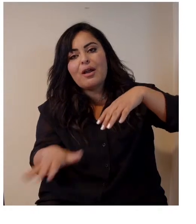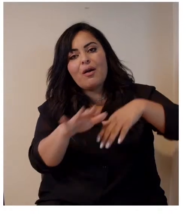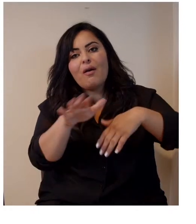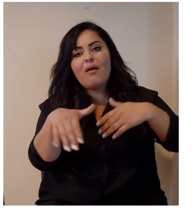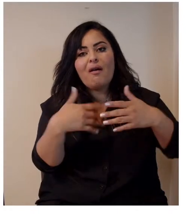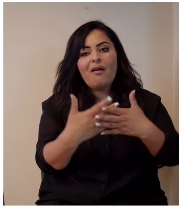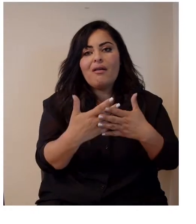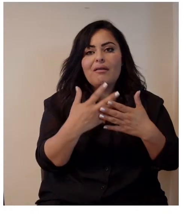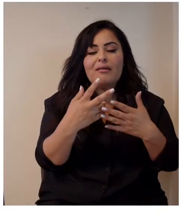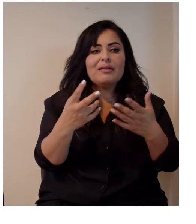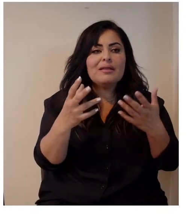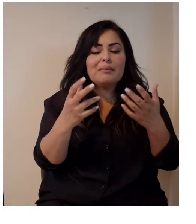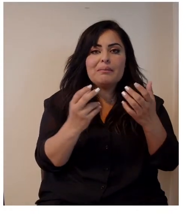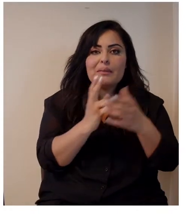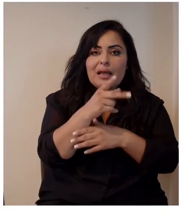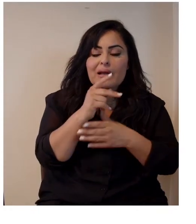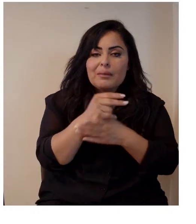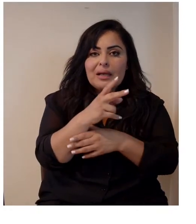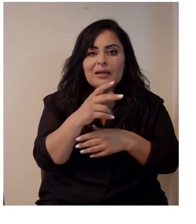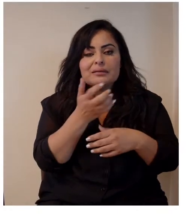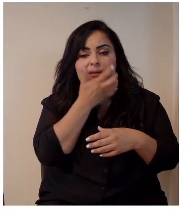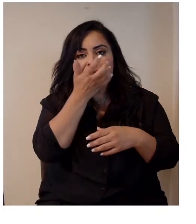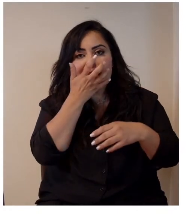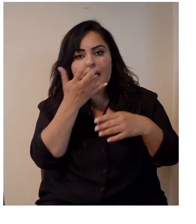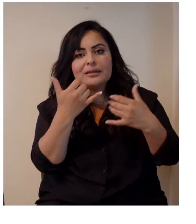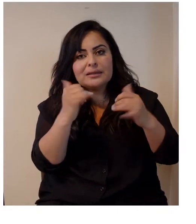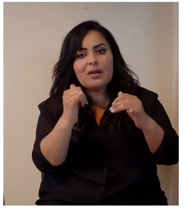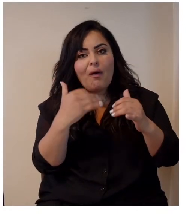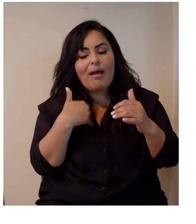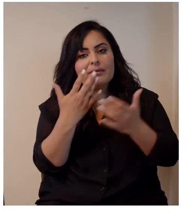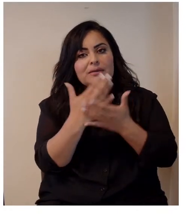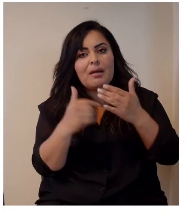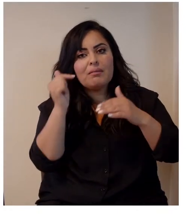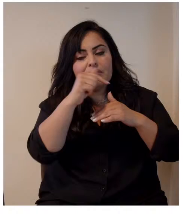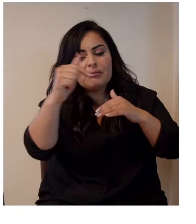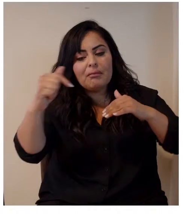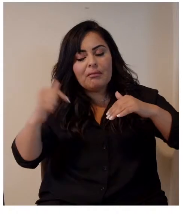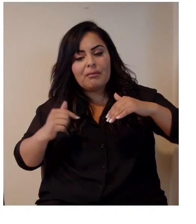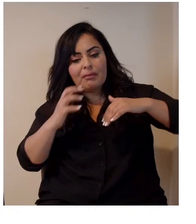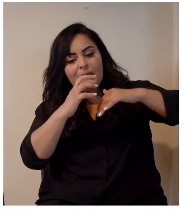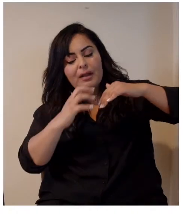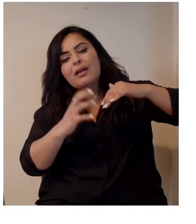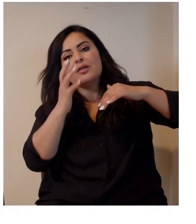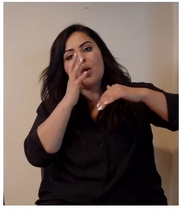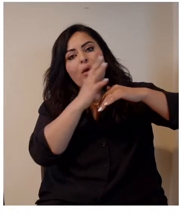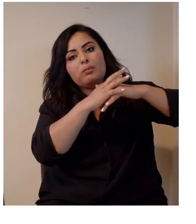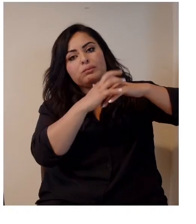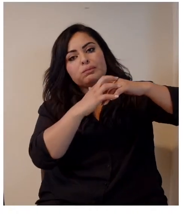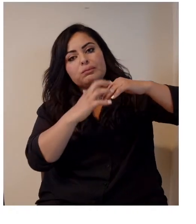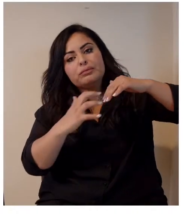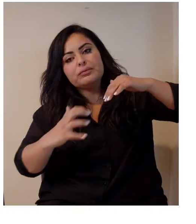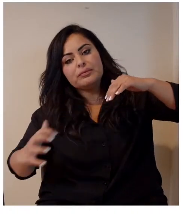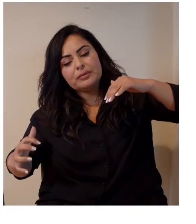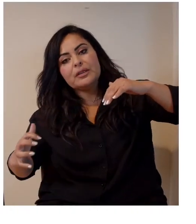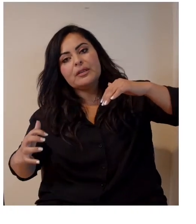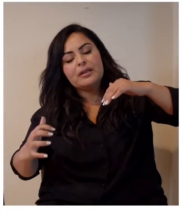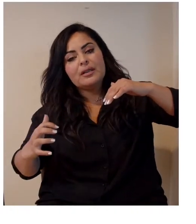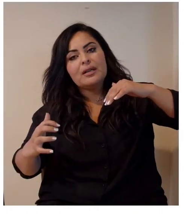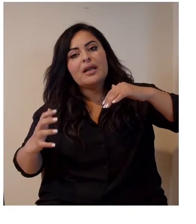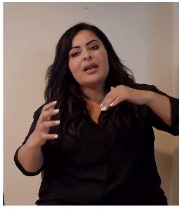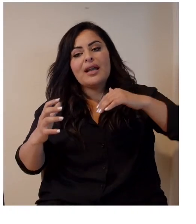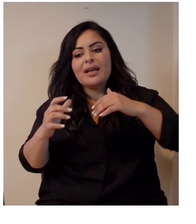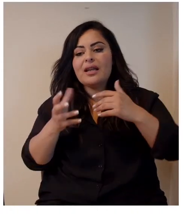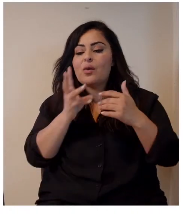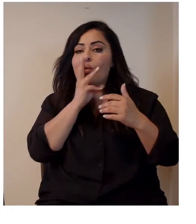completely burned off, and so the water is going to carry that down into the drainages. It's going to clog some of those up, and then